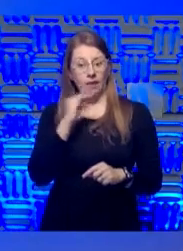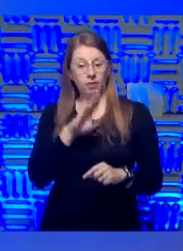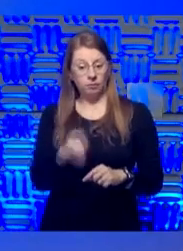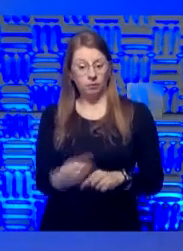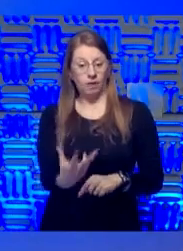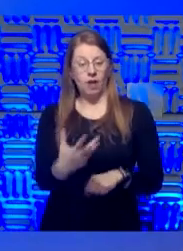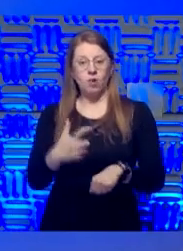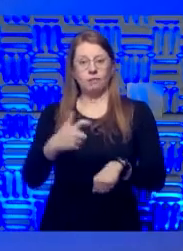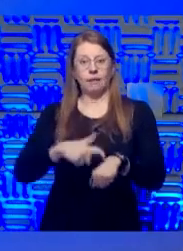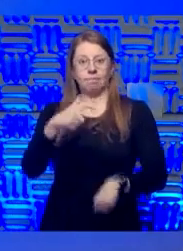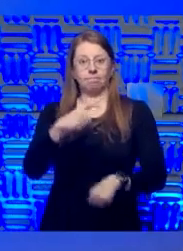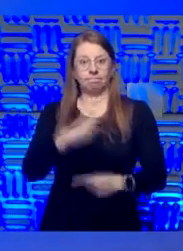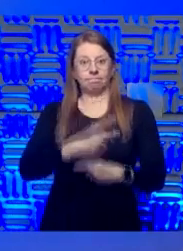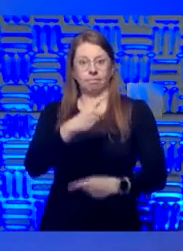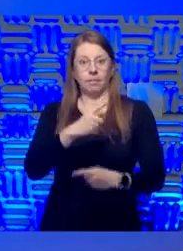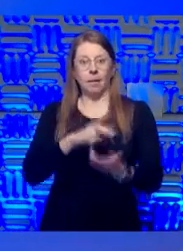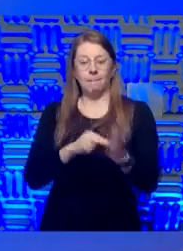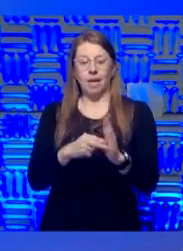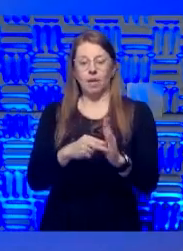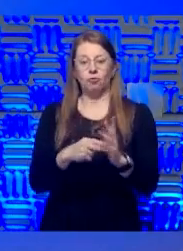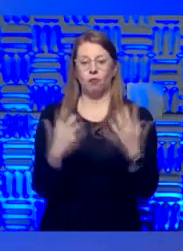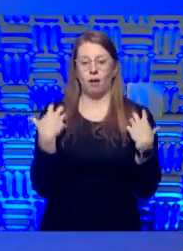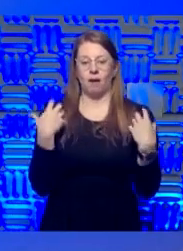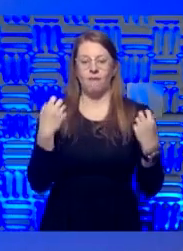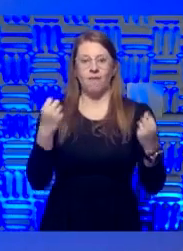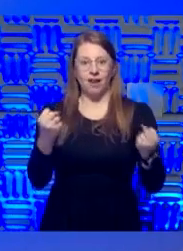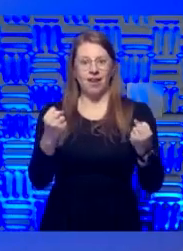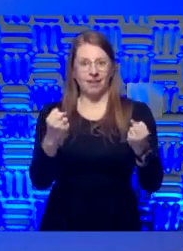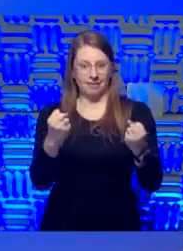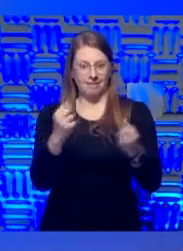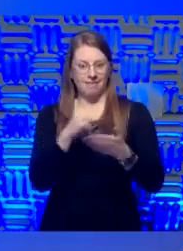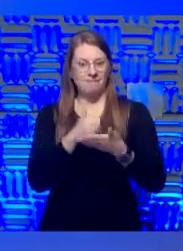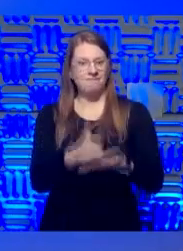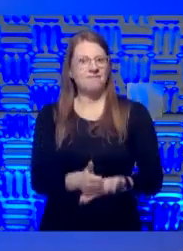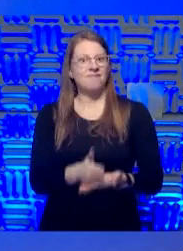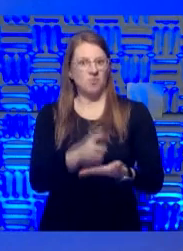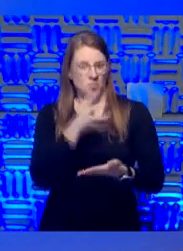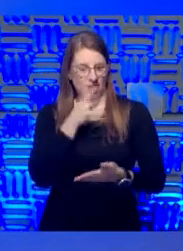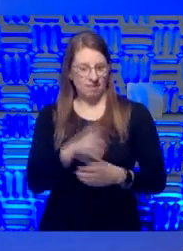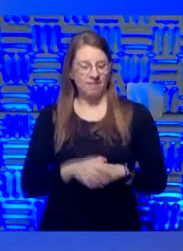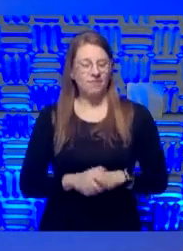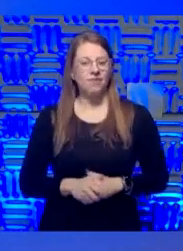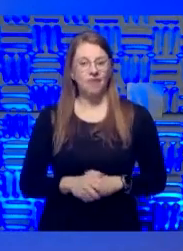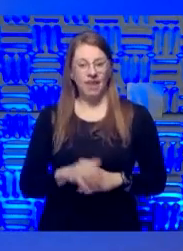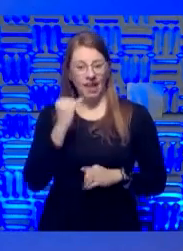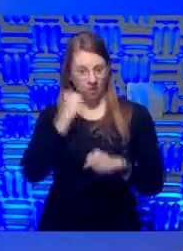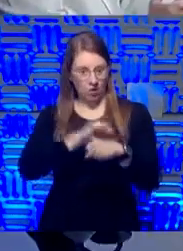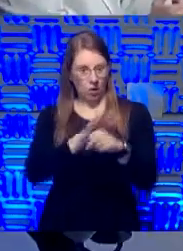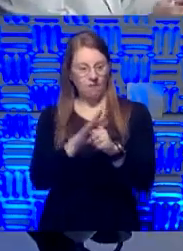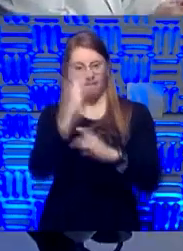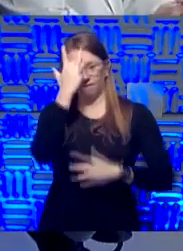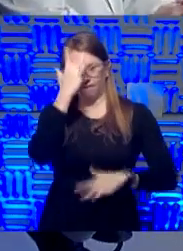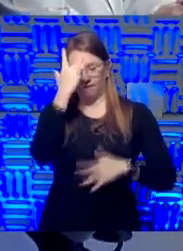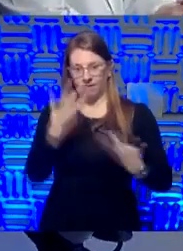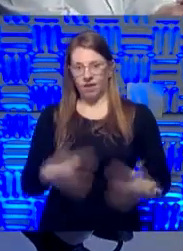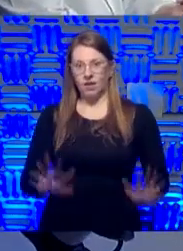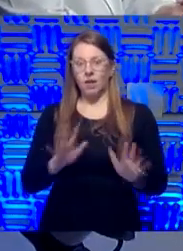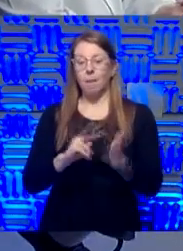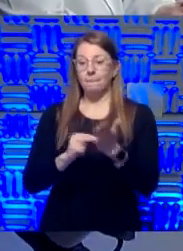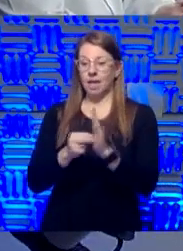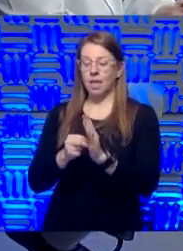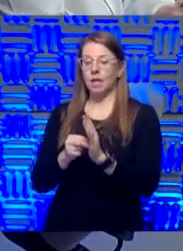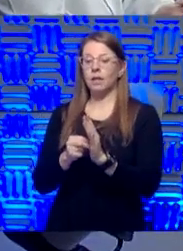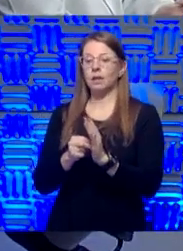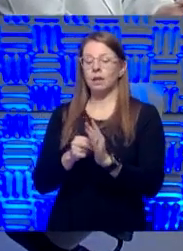can certainly help recovery of patients who do get COVID-19 infection. It appeared that moderately ill patients would recover